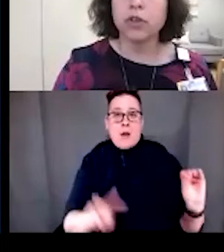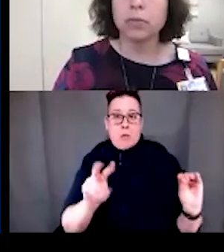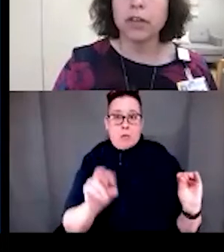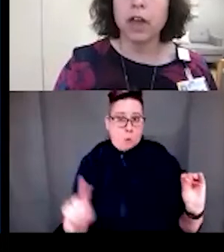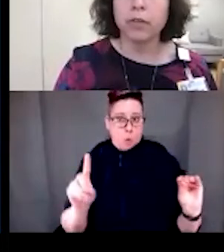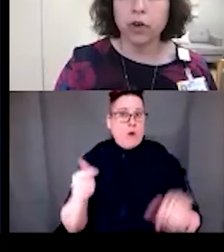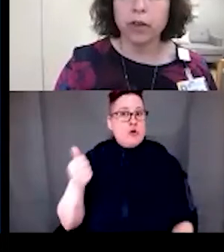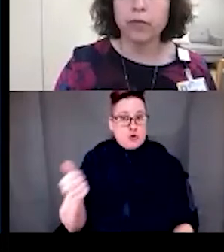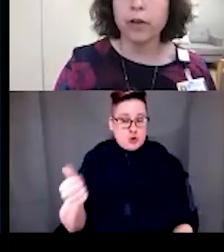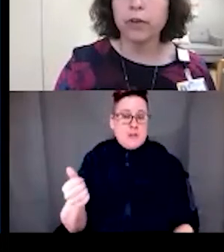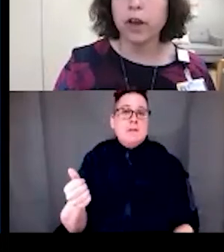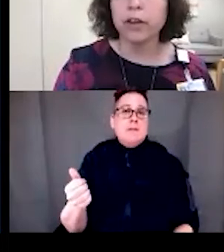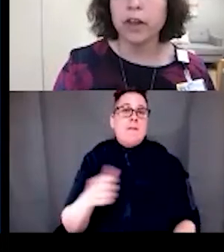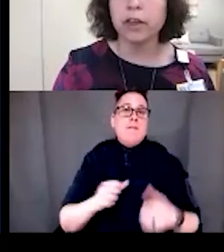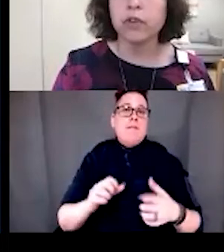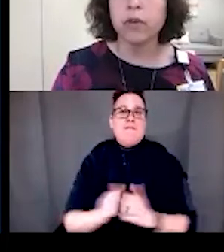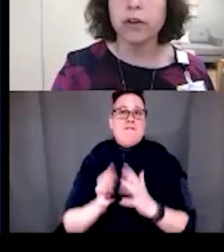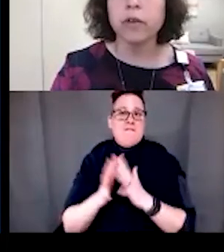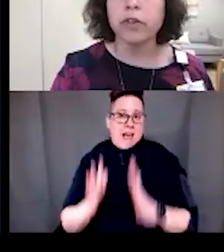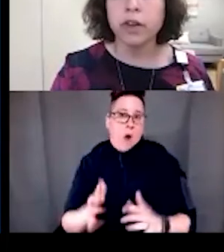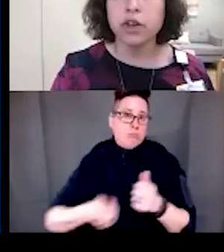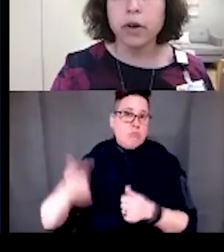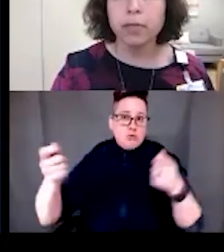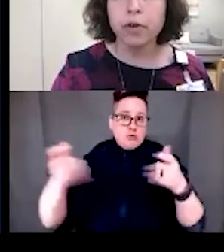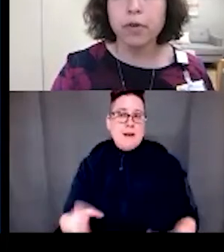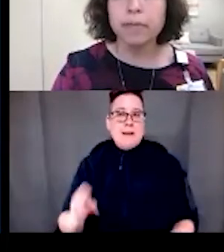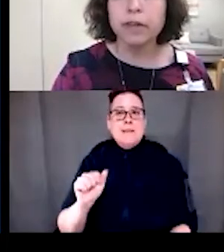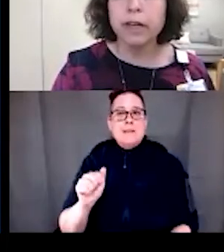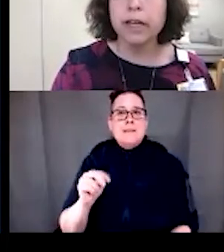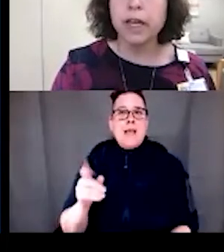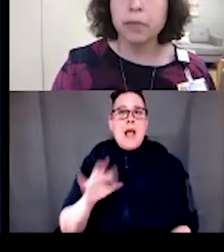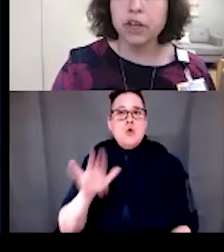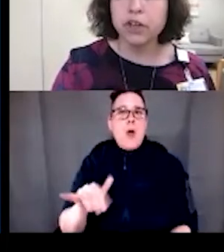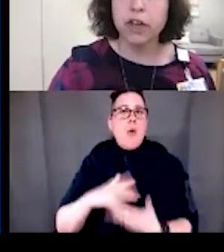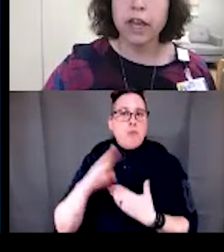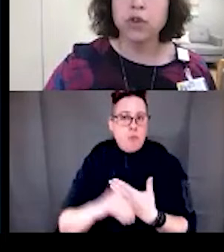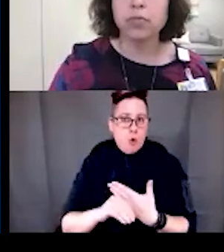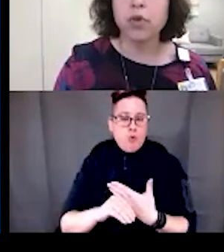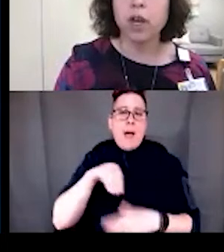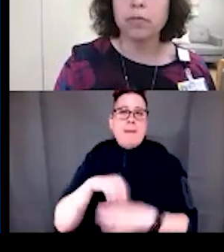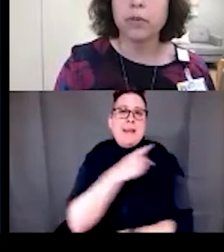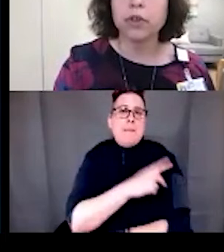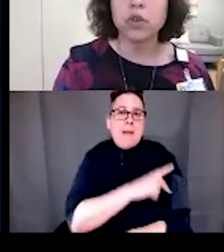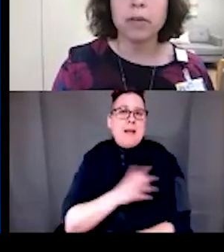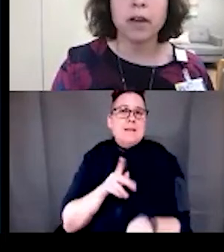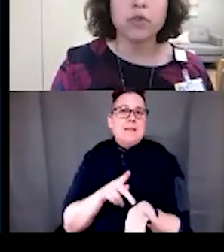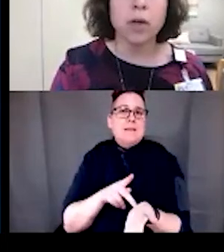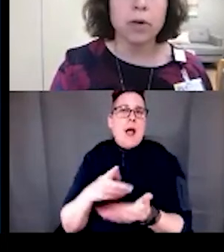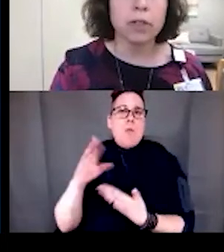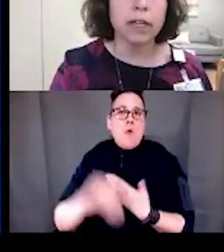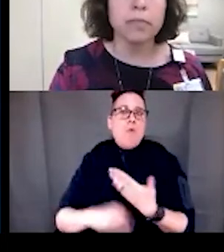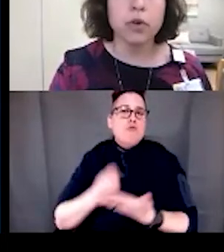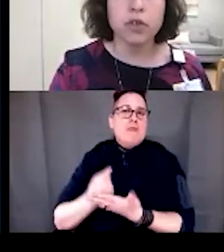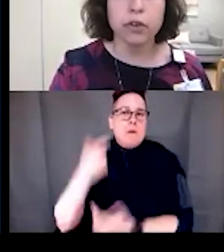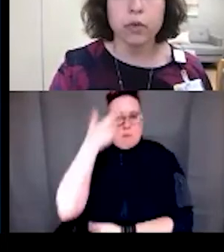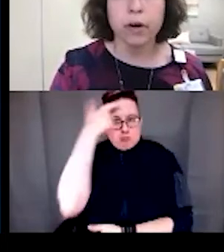Bloom served as founder and executive director of the Sanctuary Programs, inpatient psychiatric programs for the treatment of